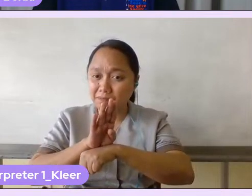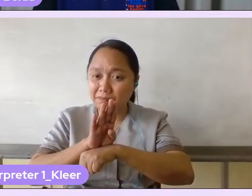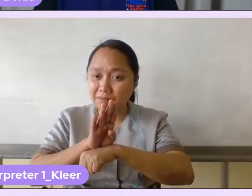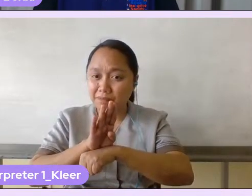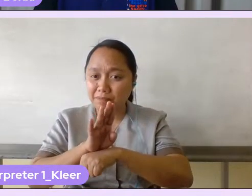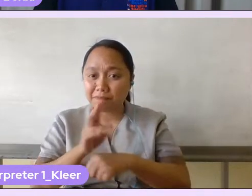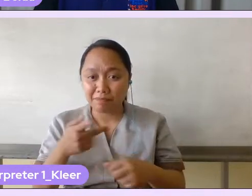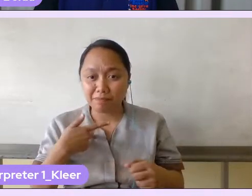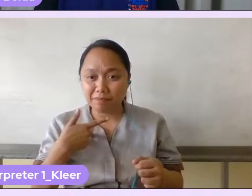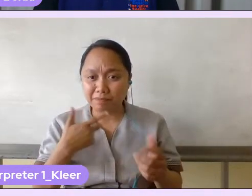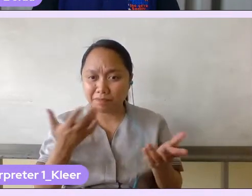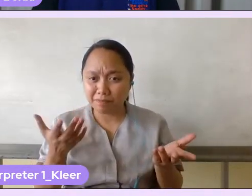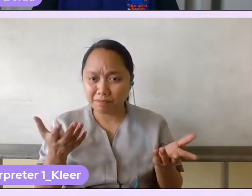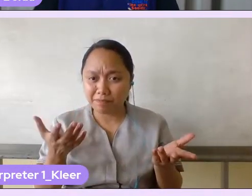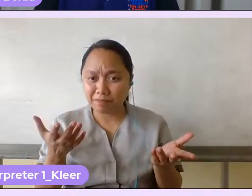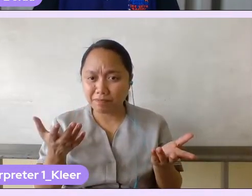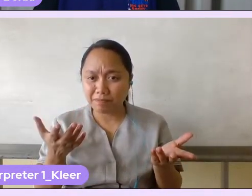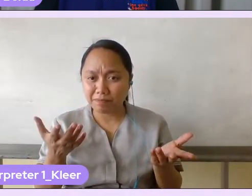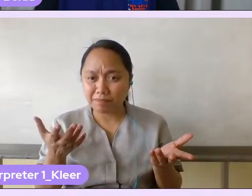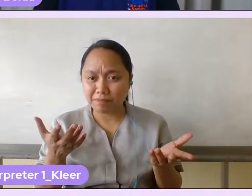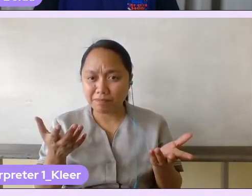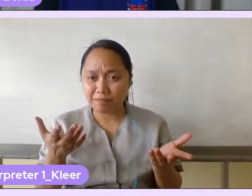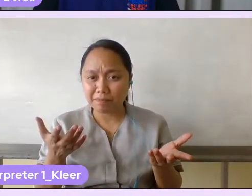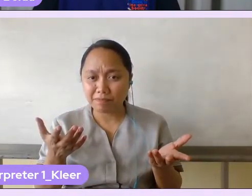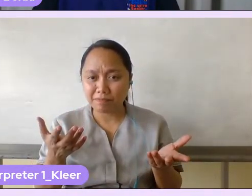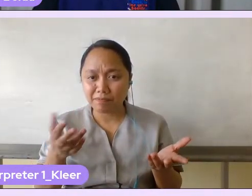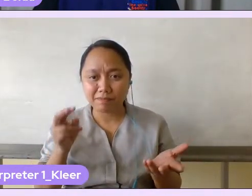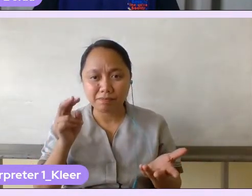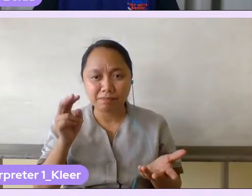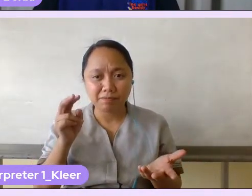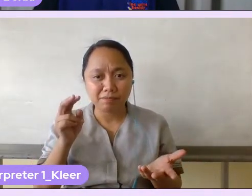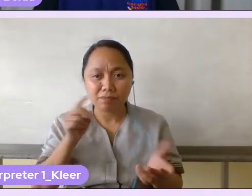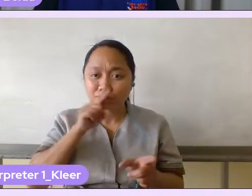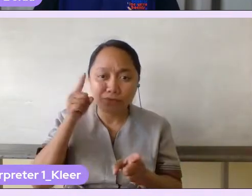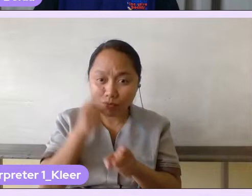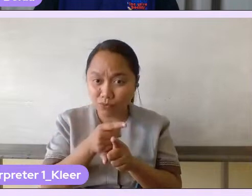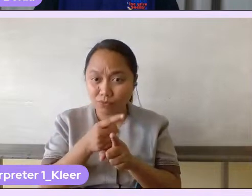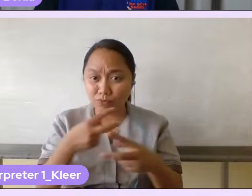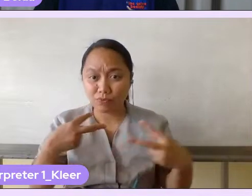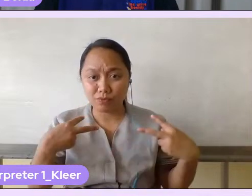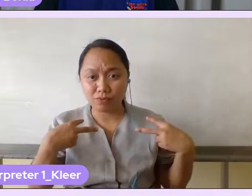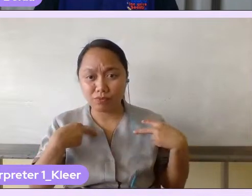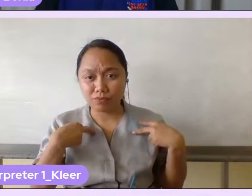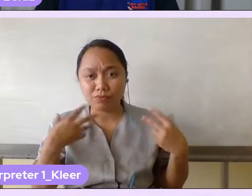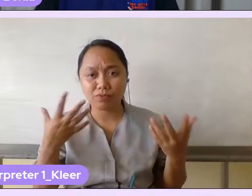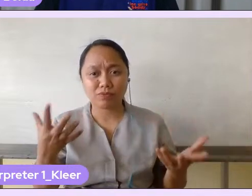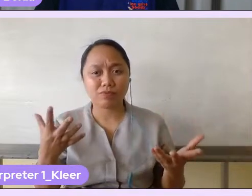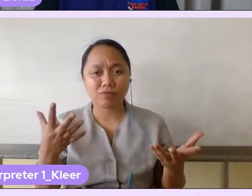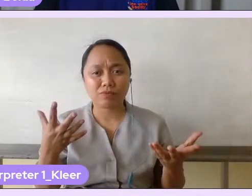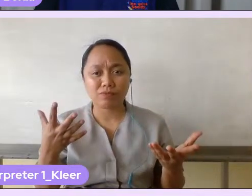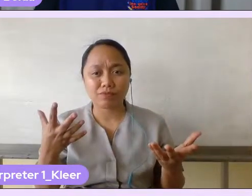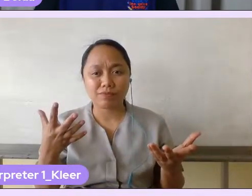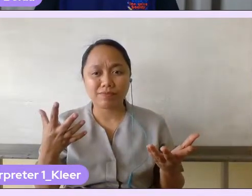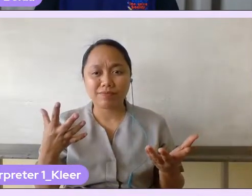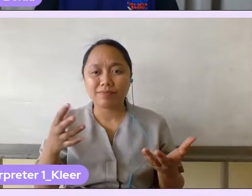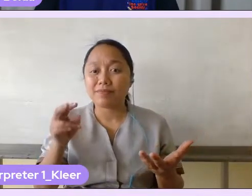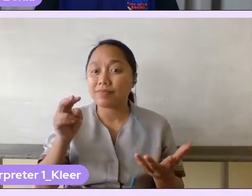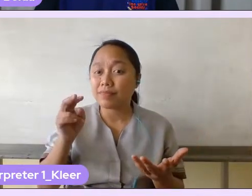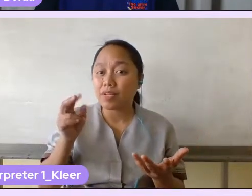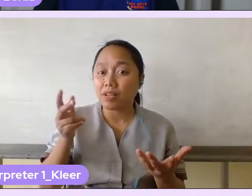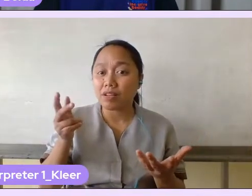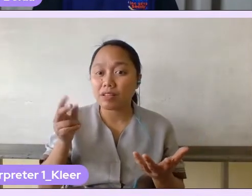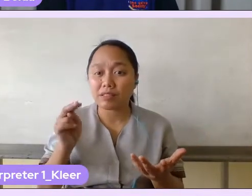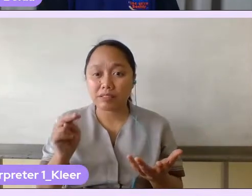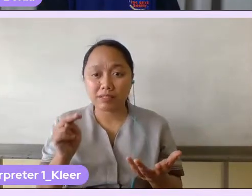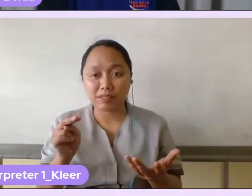of my talk, you don't need an IT background. And in fact, parang, it's just one role in the startup, yung kumbaga coder, di ba?